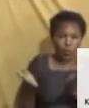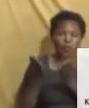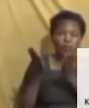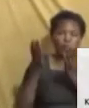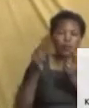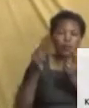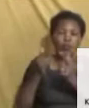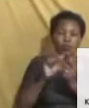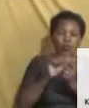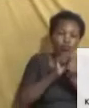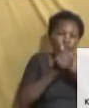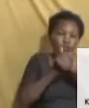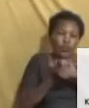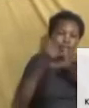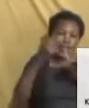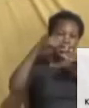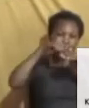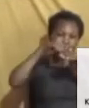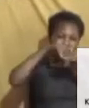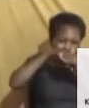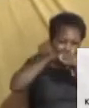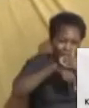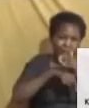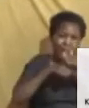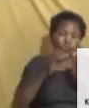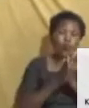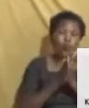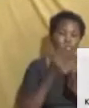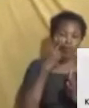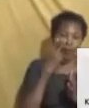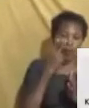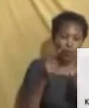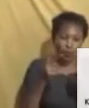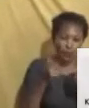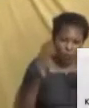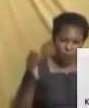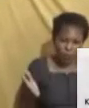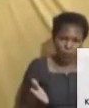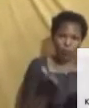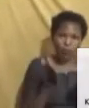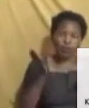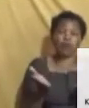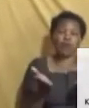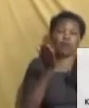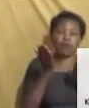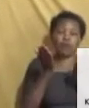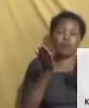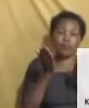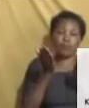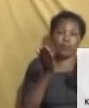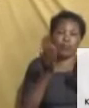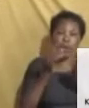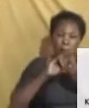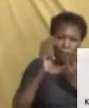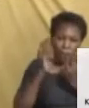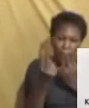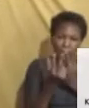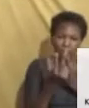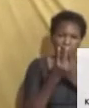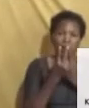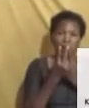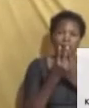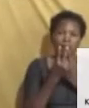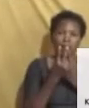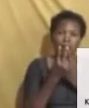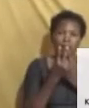to alter in detail with a view to improvement. Perceive the